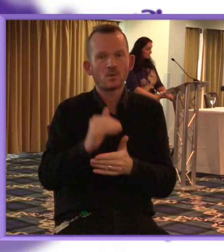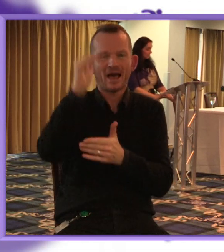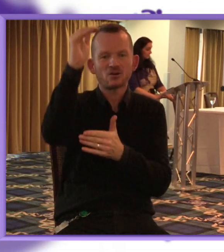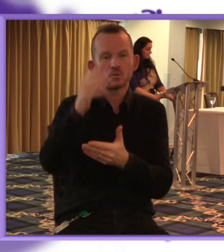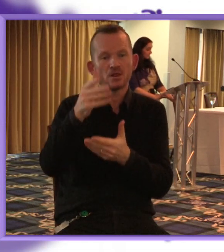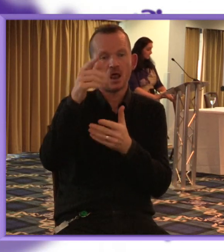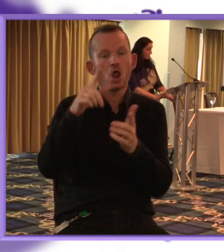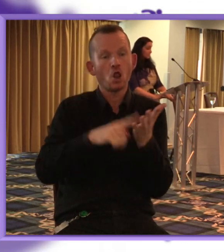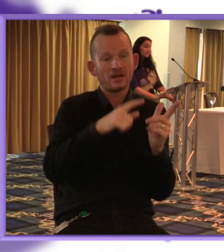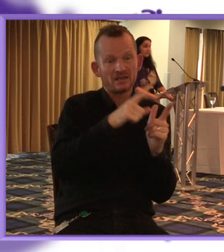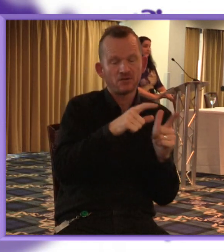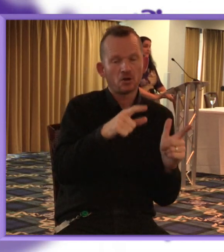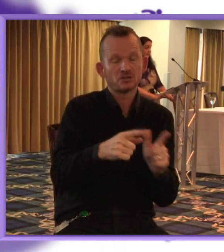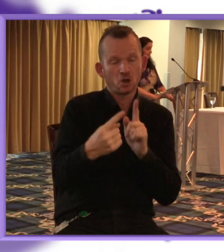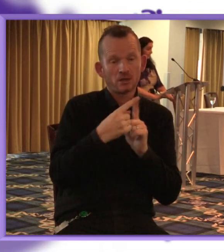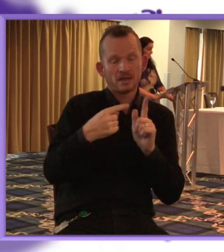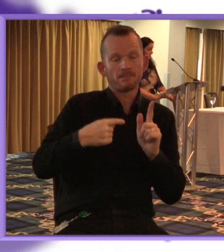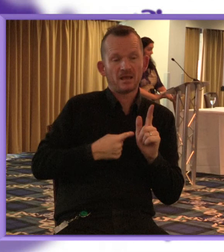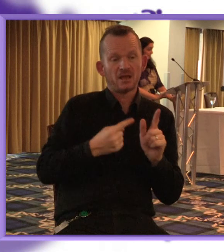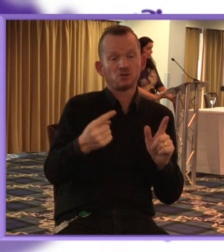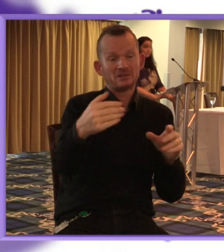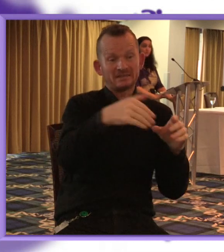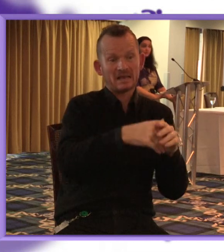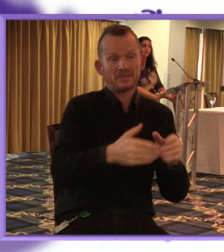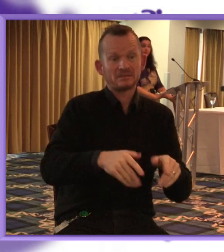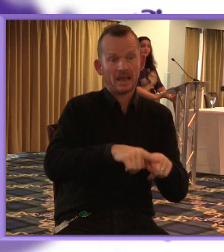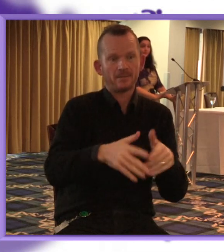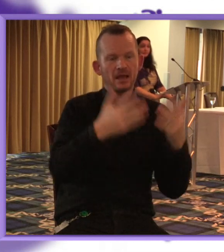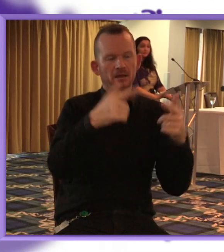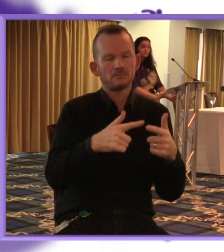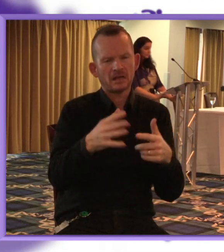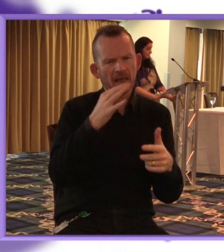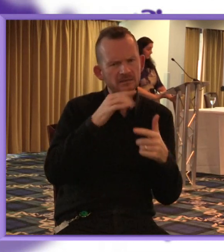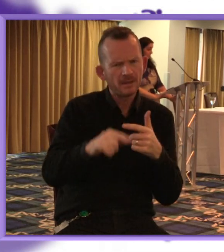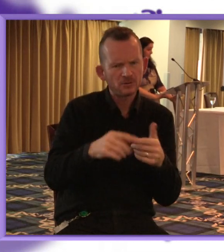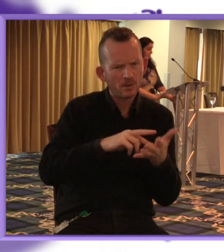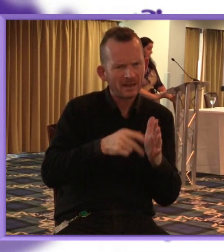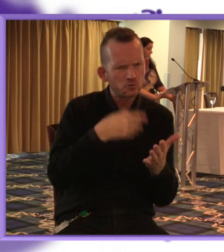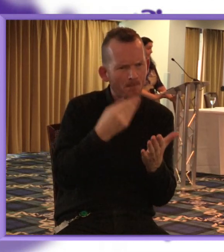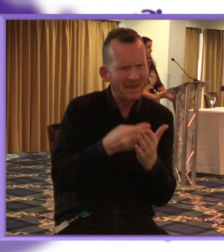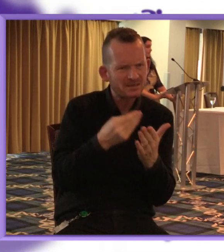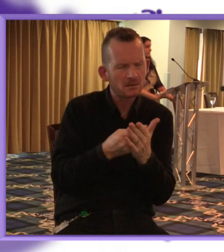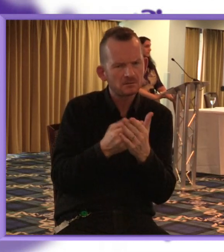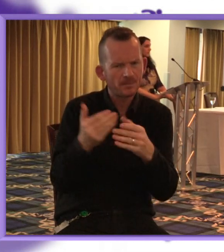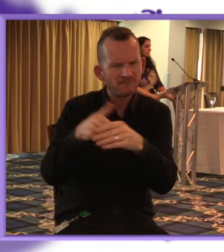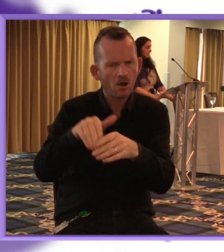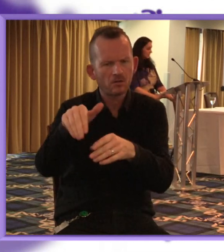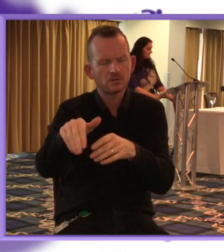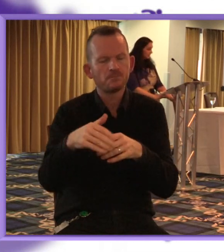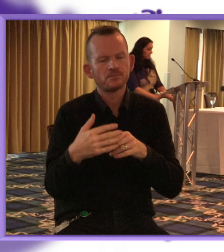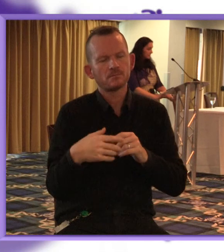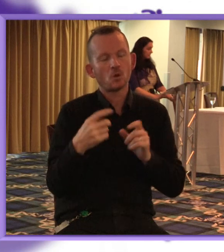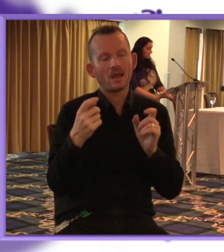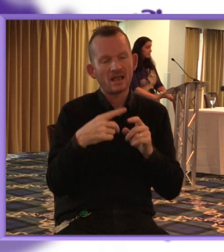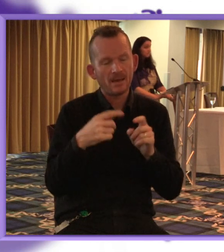disabilities contact me. She had attended the day too and asked me whether there were any plans to bid. So through an email and phone